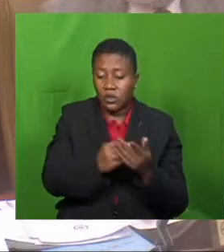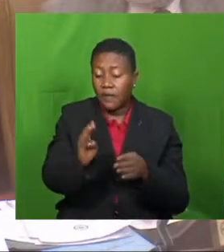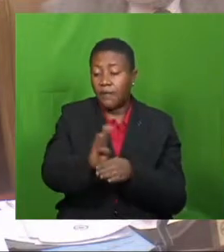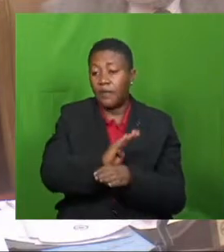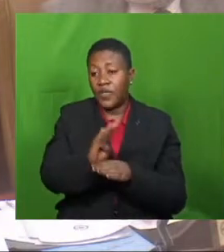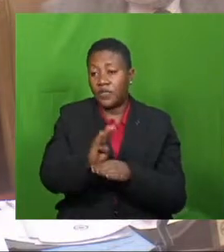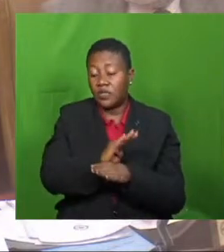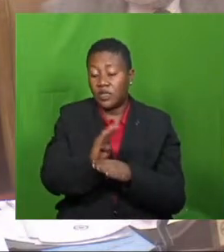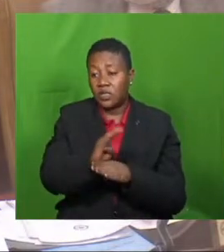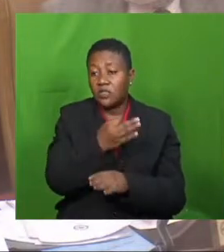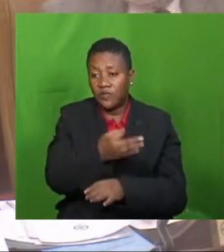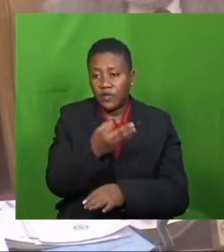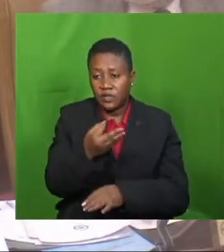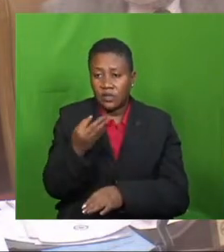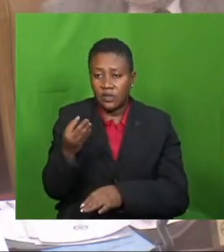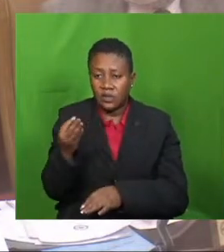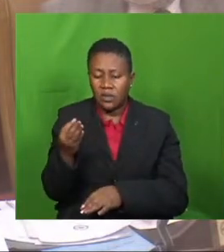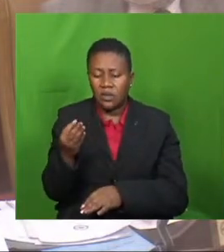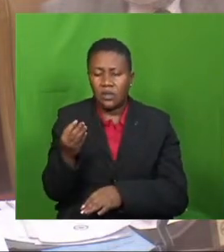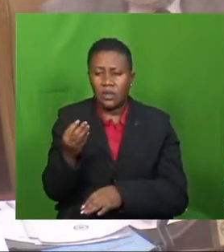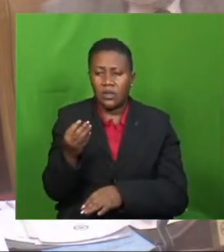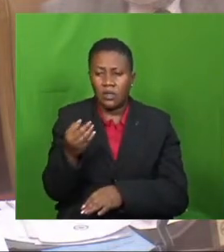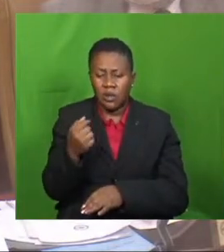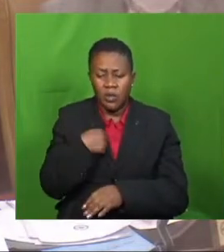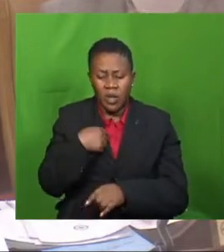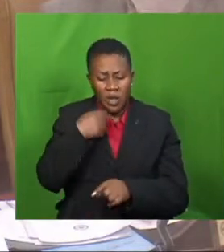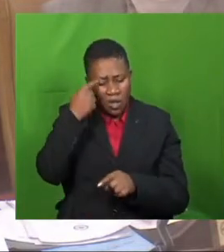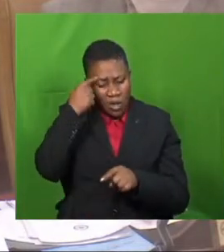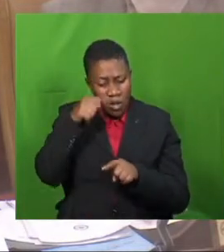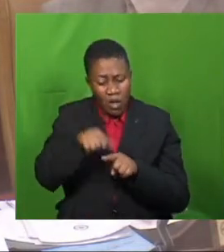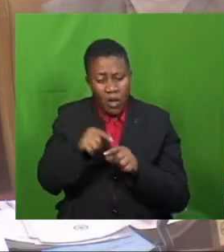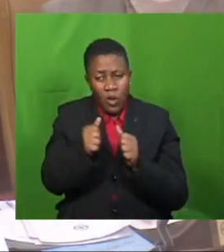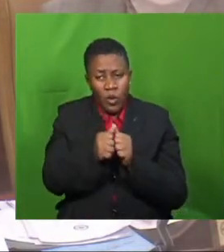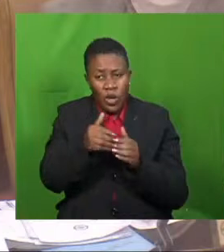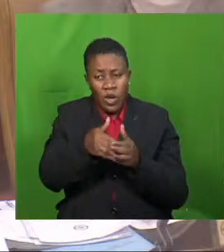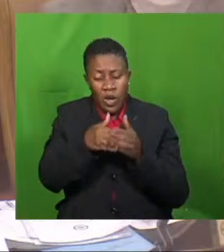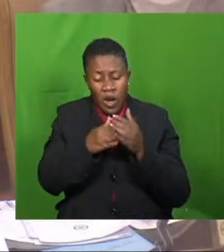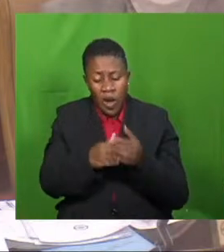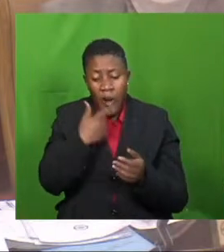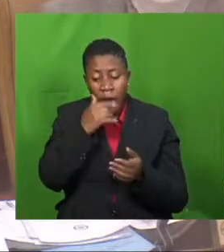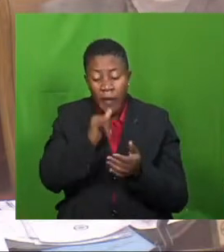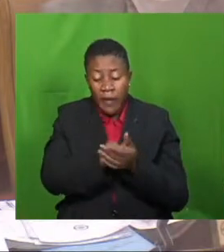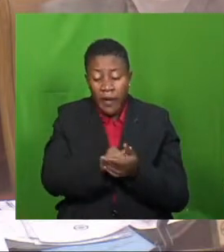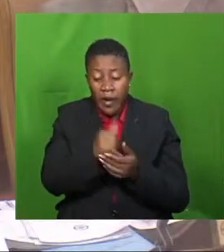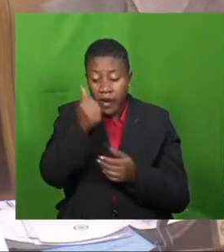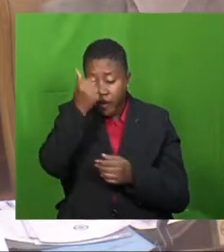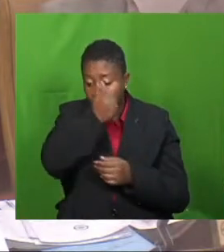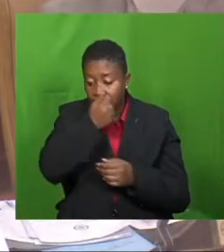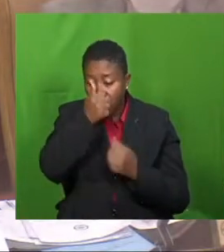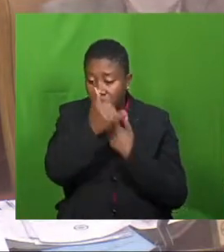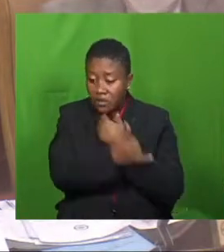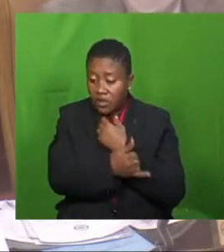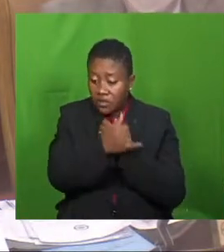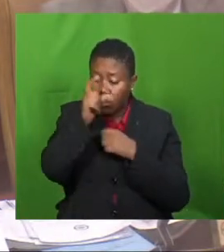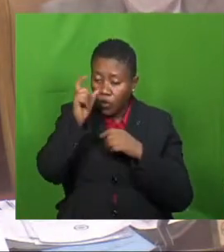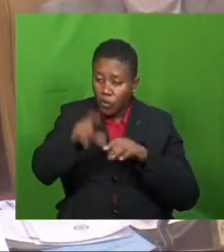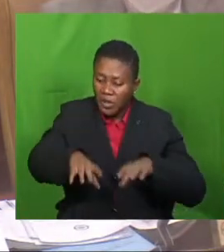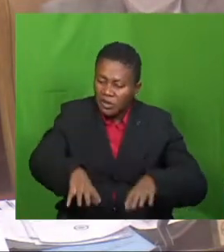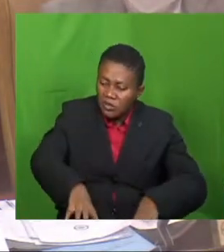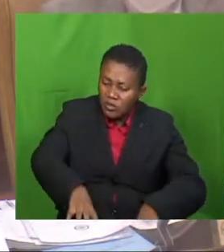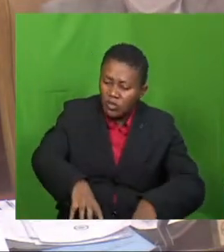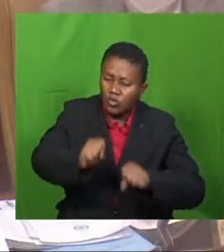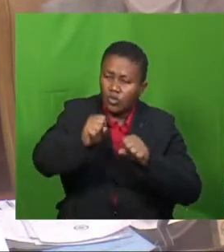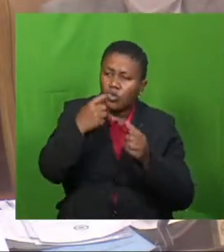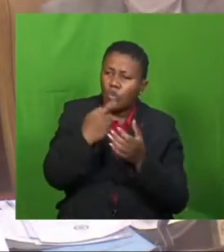couldn't agree more with leader when he said that African countries should take full advantage of ACTEC in order that